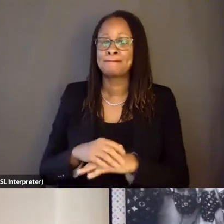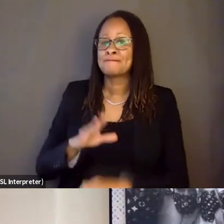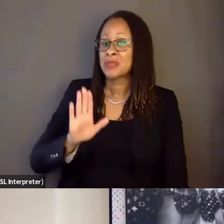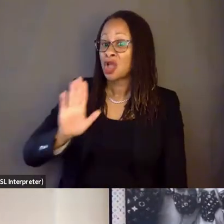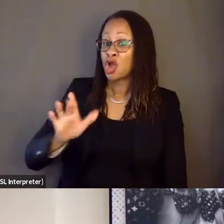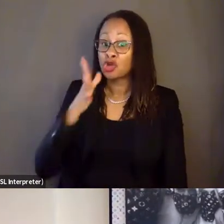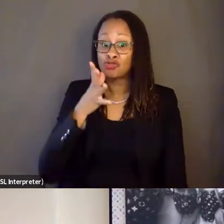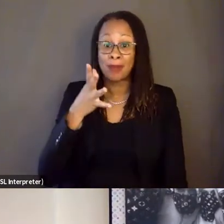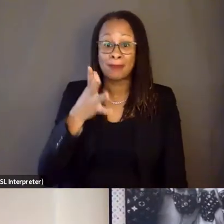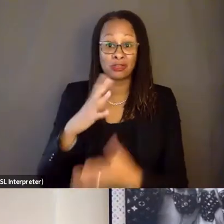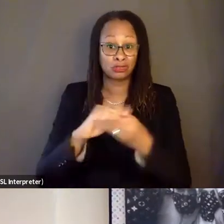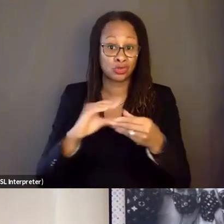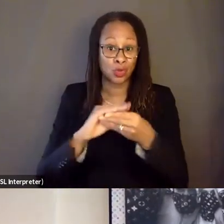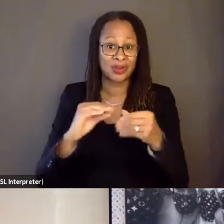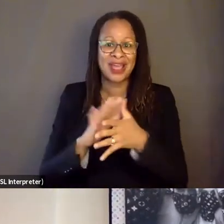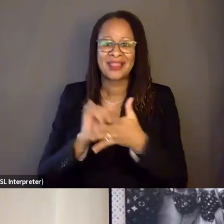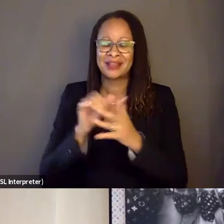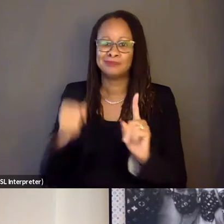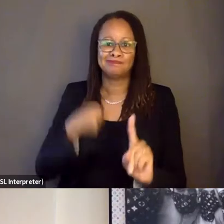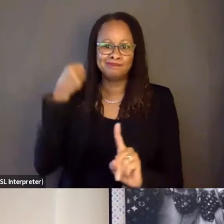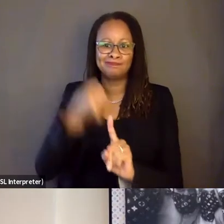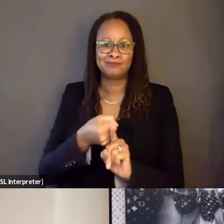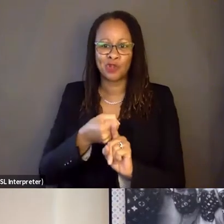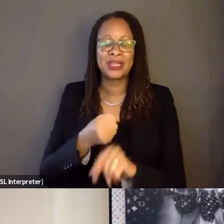story is just so striking